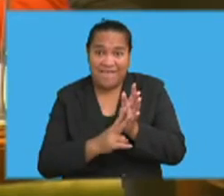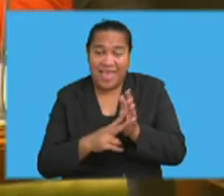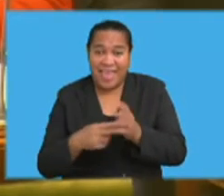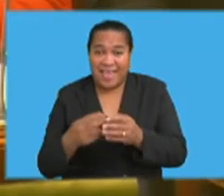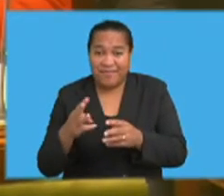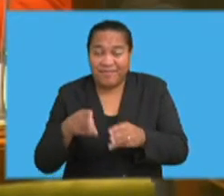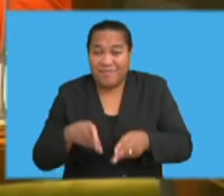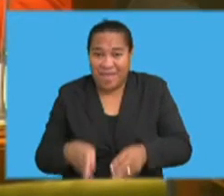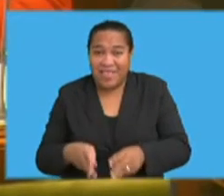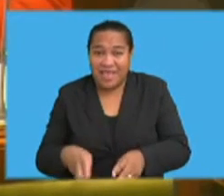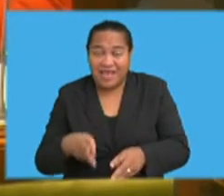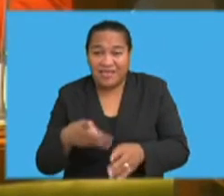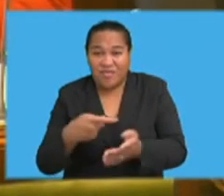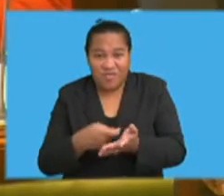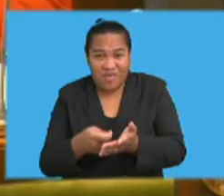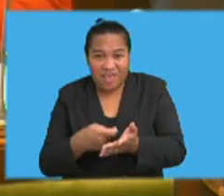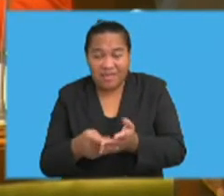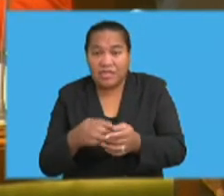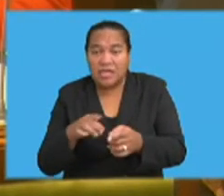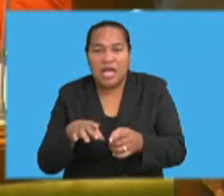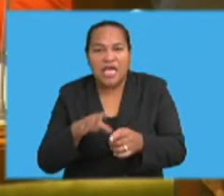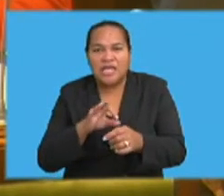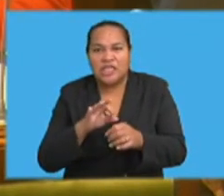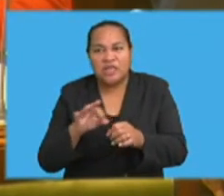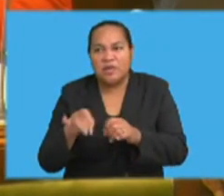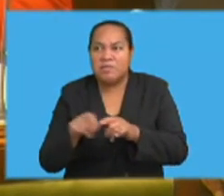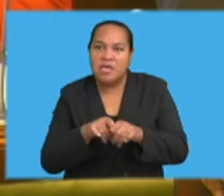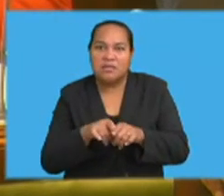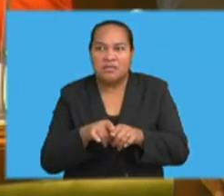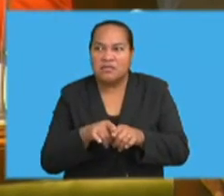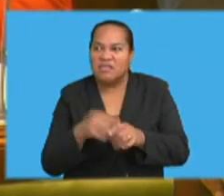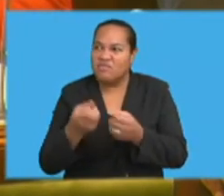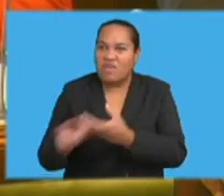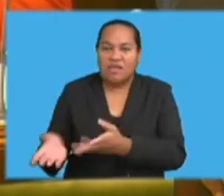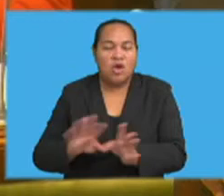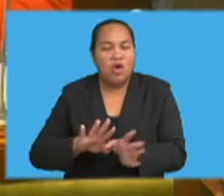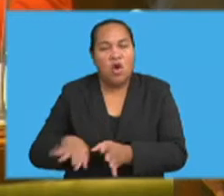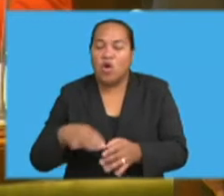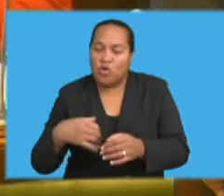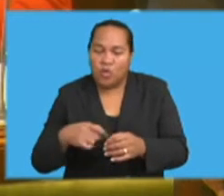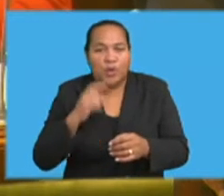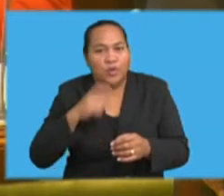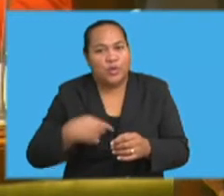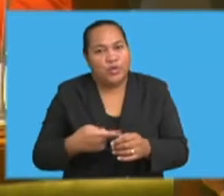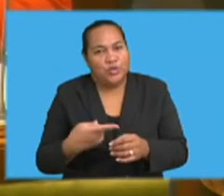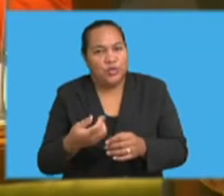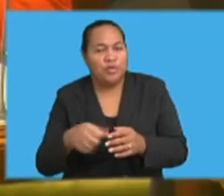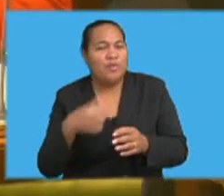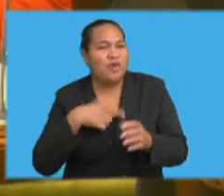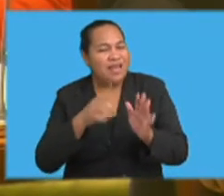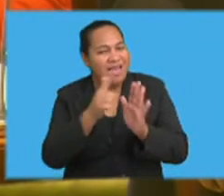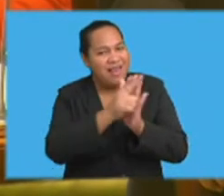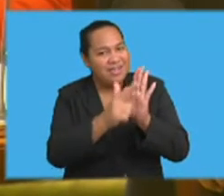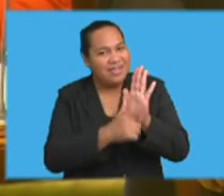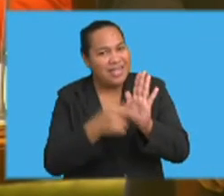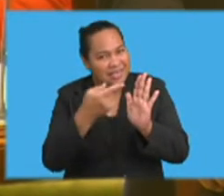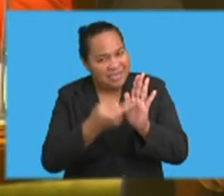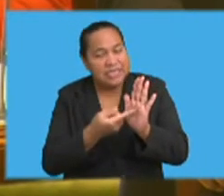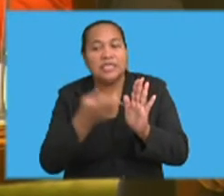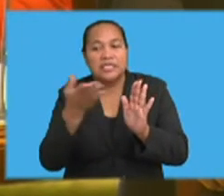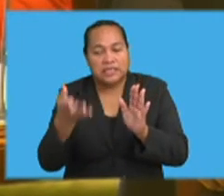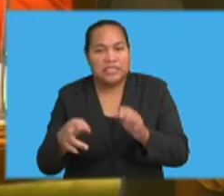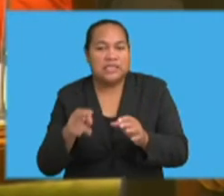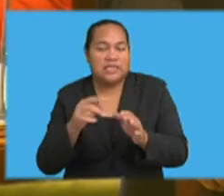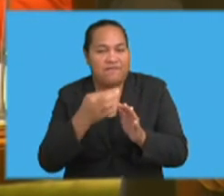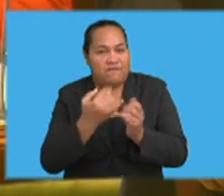land rental assessment has not outlived its usefulness and purpose, as the legislation governing it is still very much